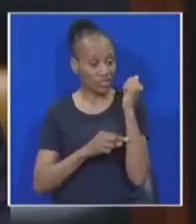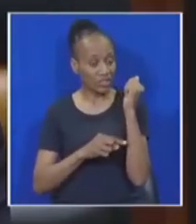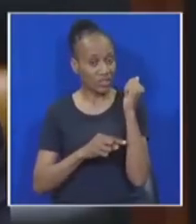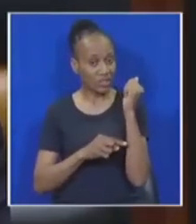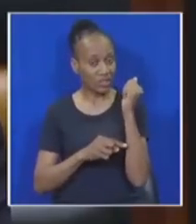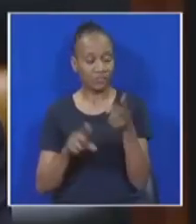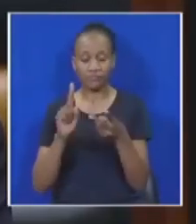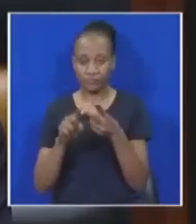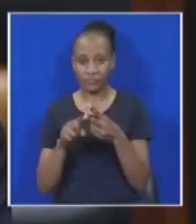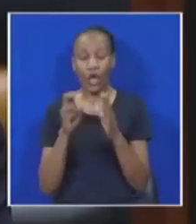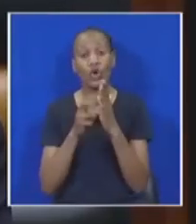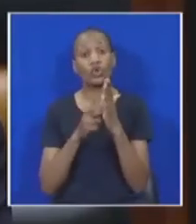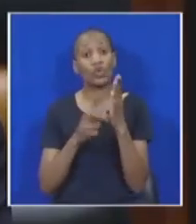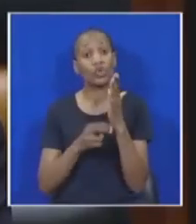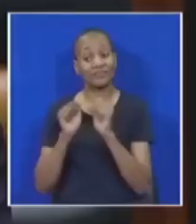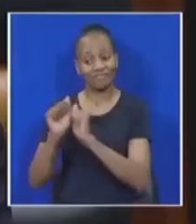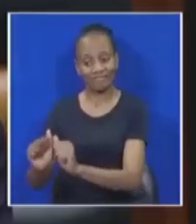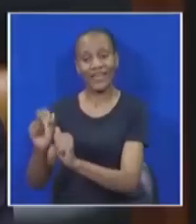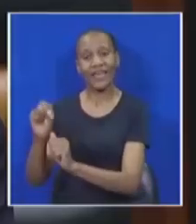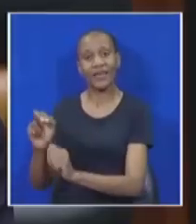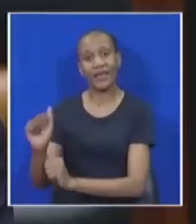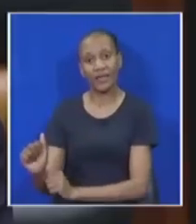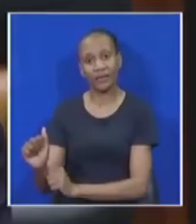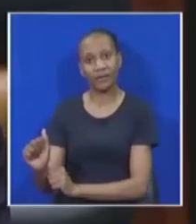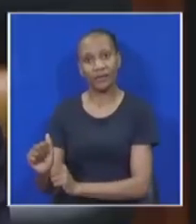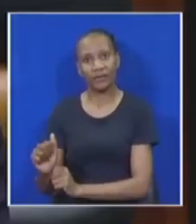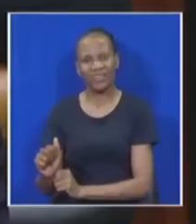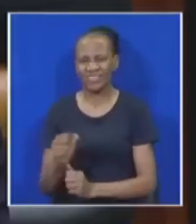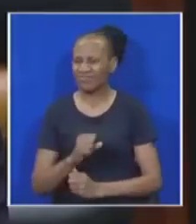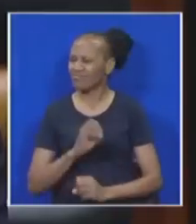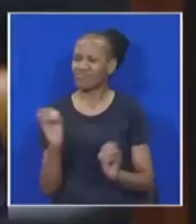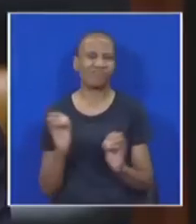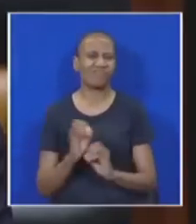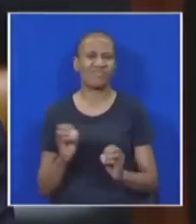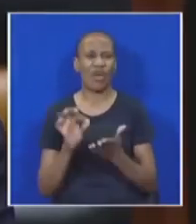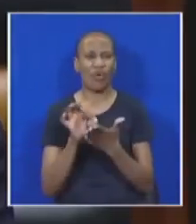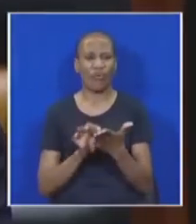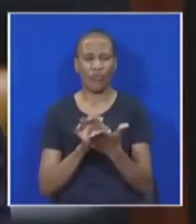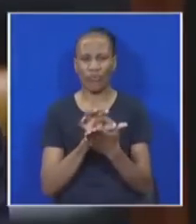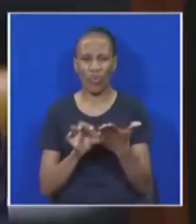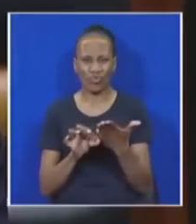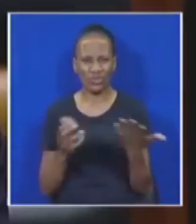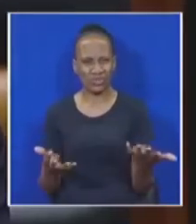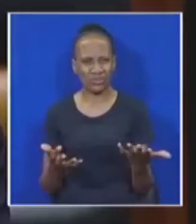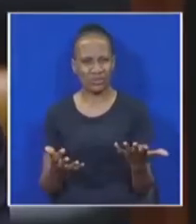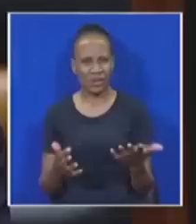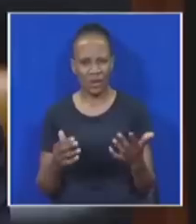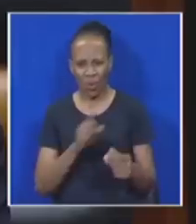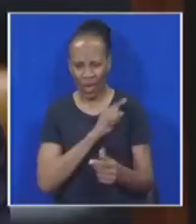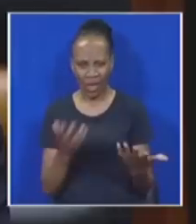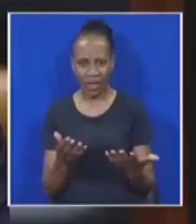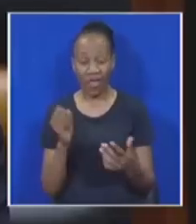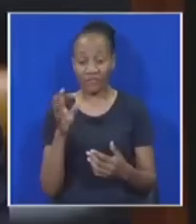the rules of the Assembly. There's no provision for a vote on a motion of no confidence in terms of